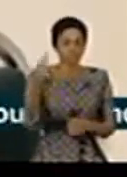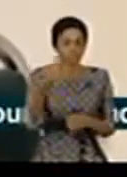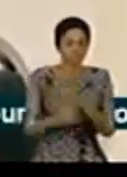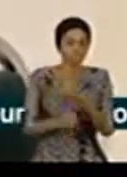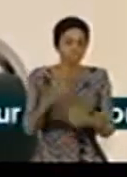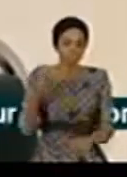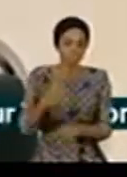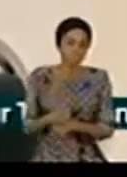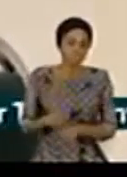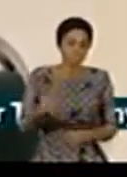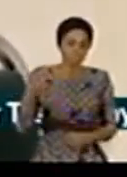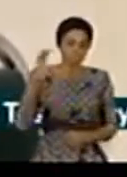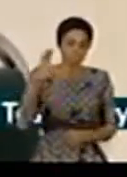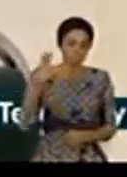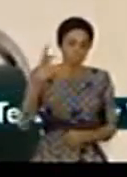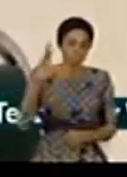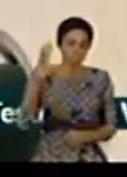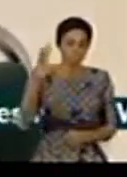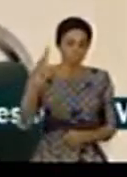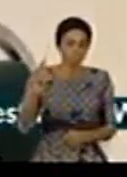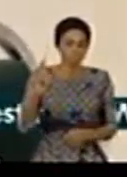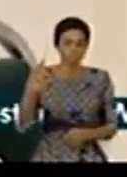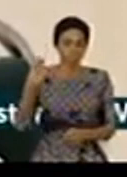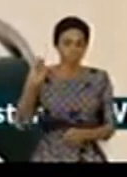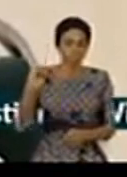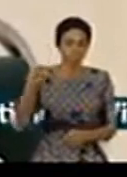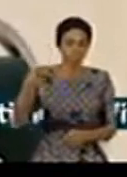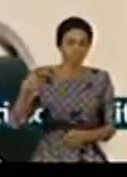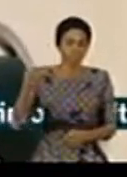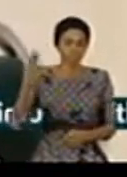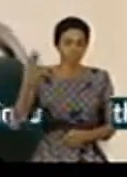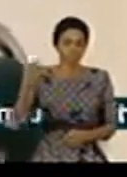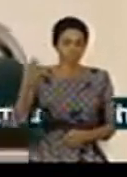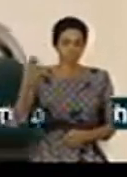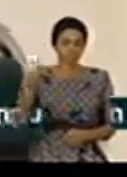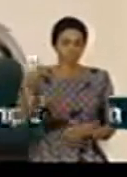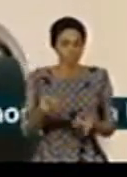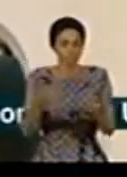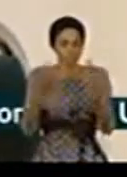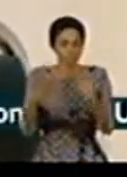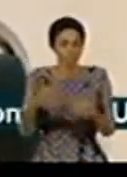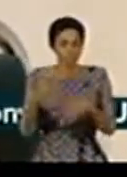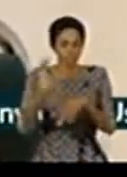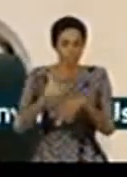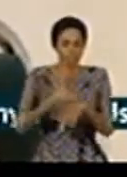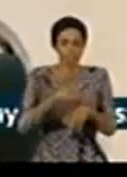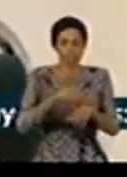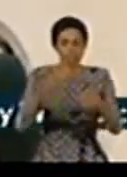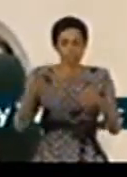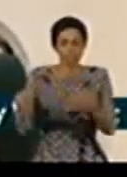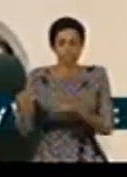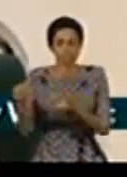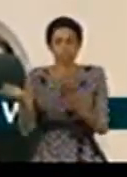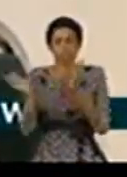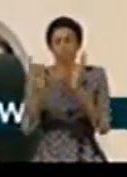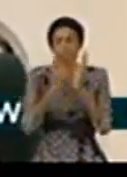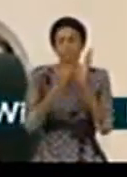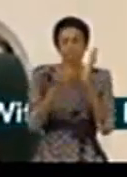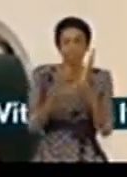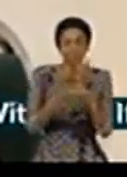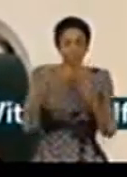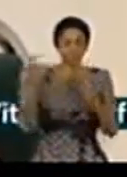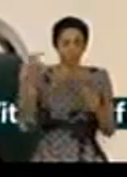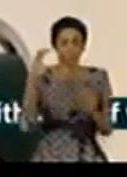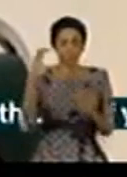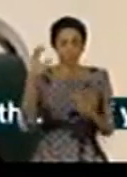coming to church, and then she attended this GCK ongoing, and by the power of